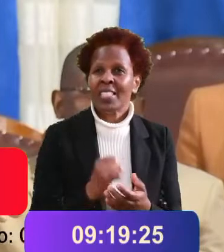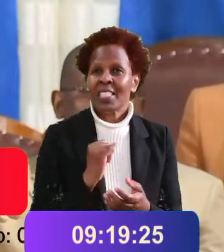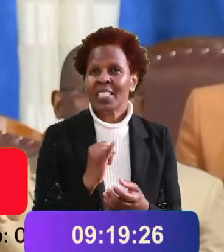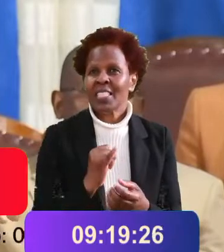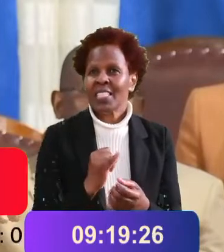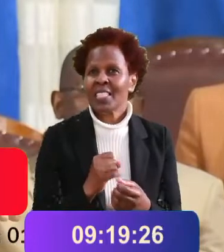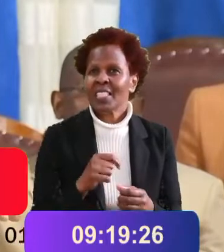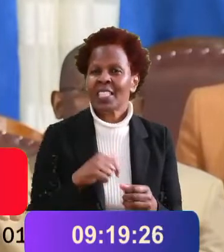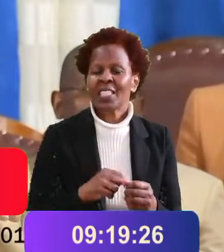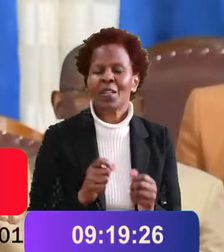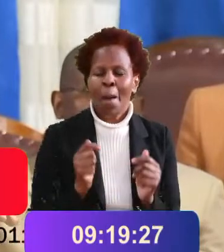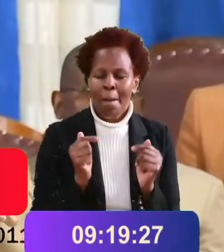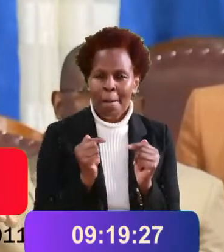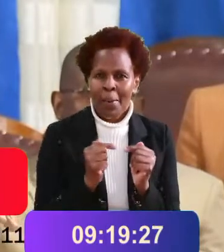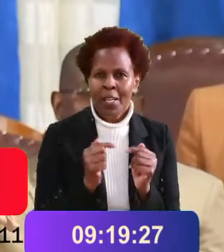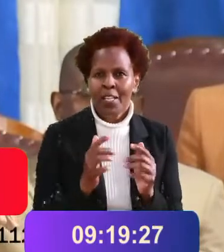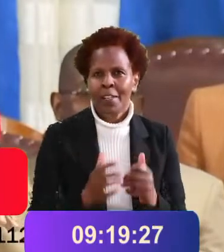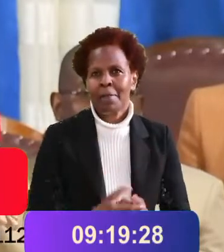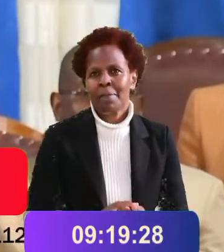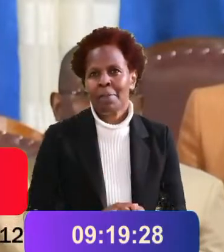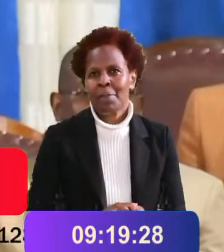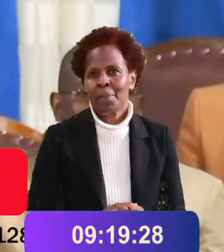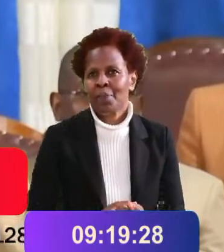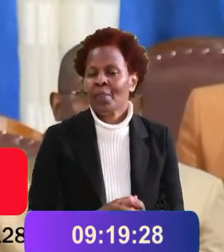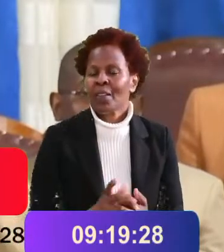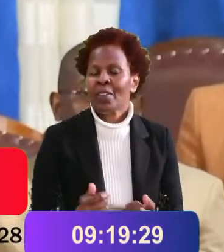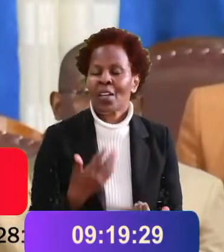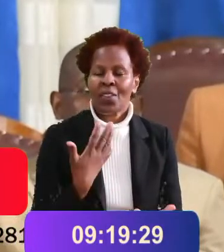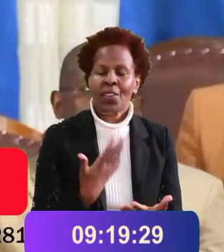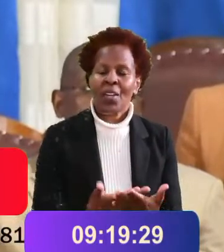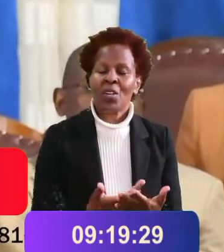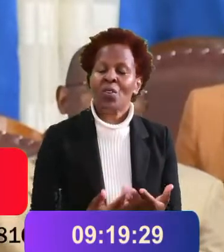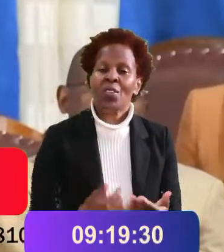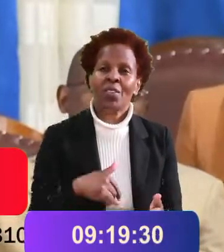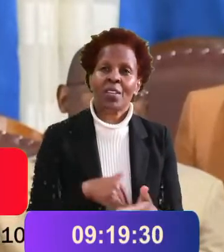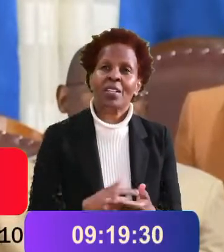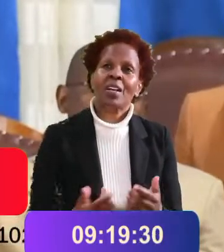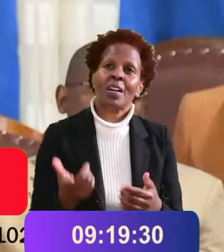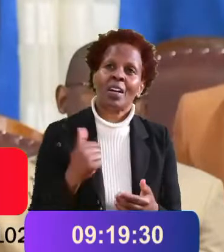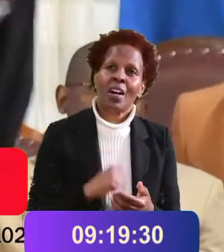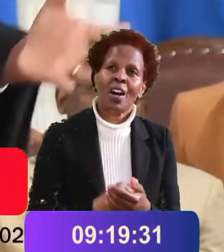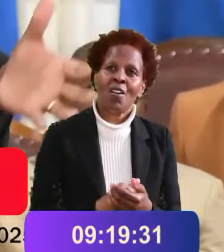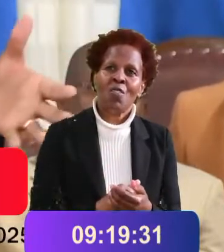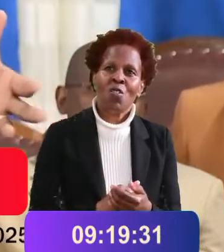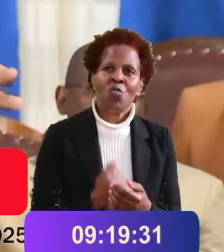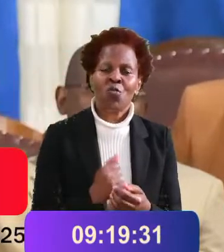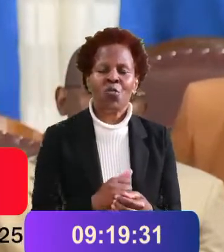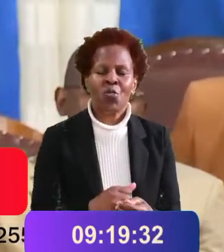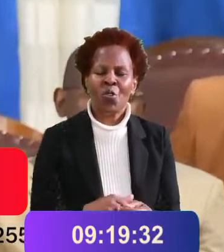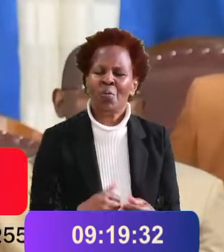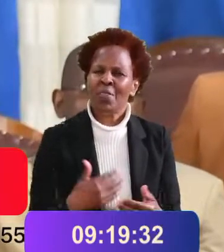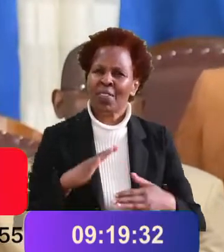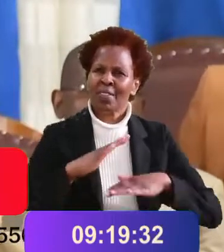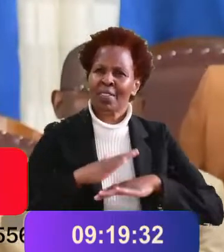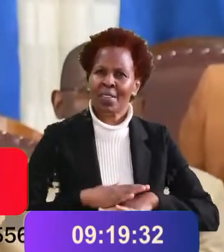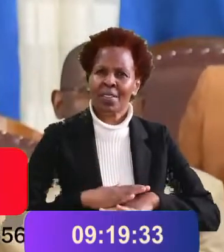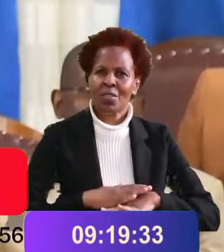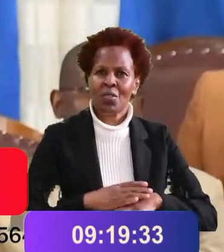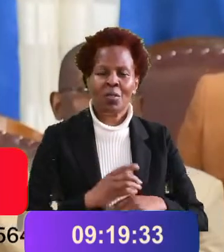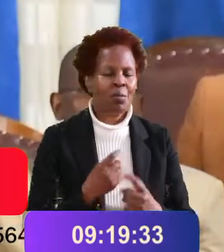in pain. This is a thank you that comes less from contentment and more